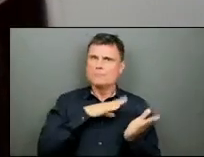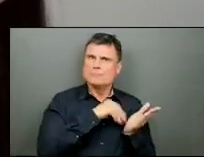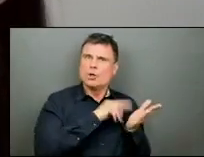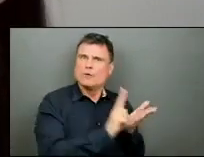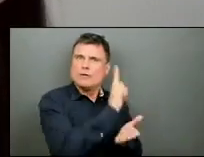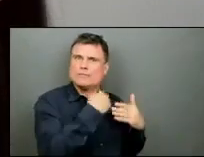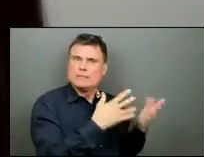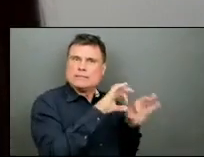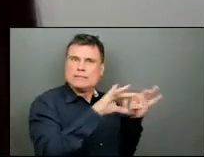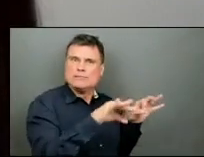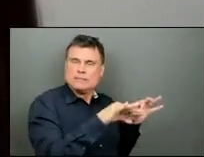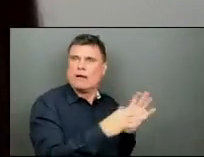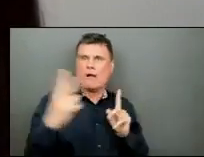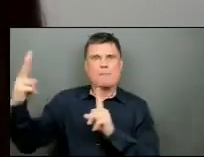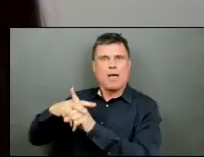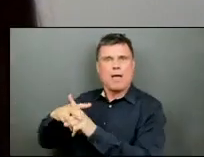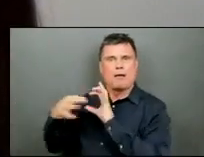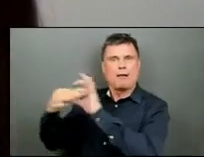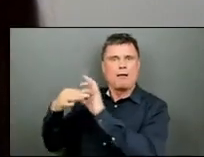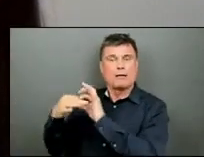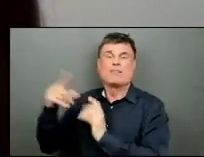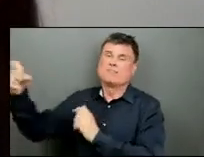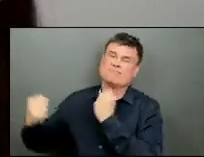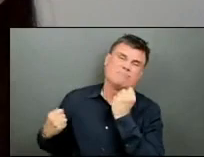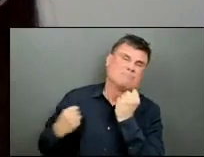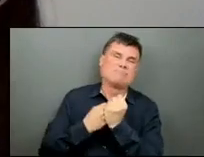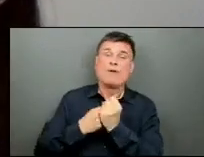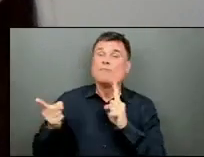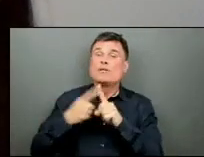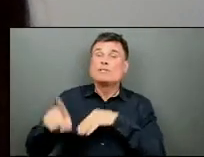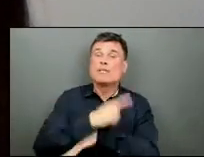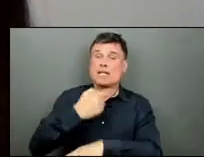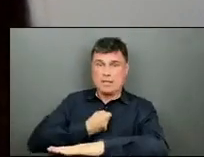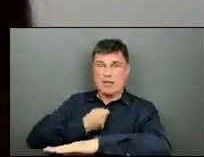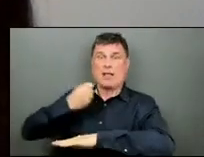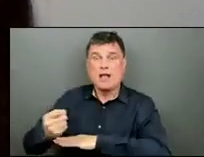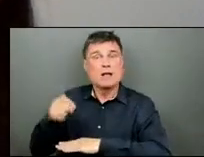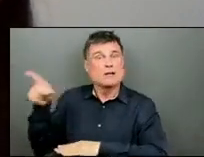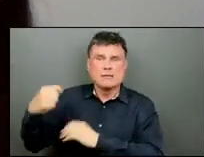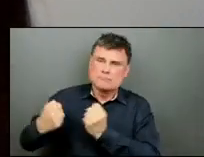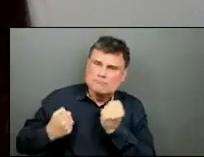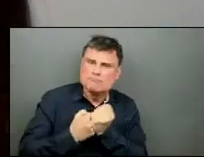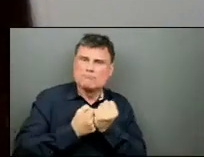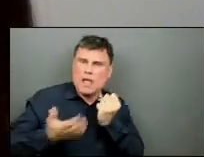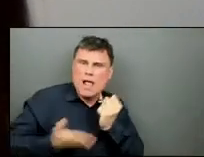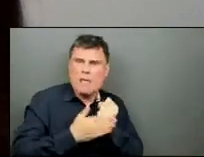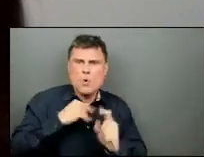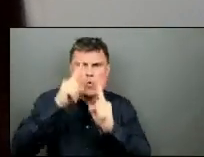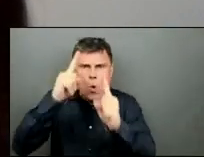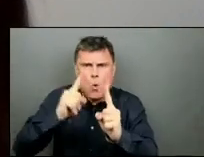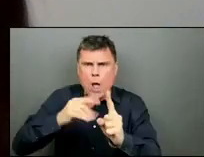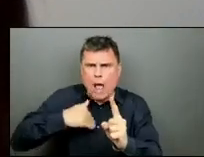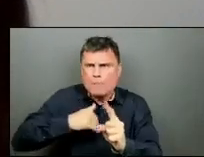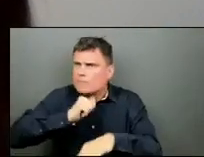career development from the first day of the internship, and I've worked with her to identify goals, build skills that align with those goals, undertake relevant